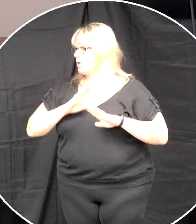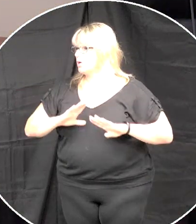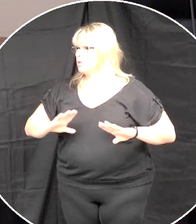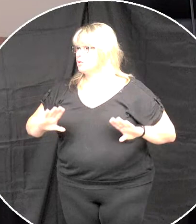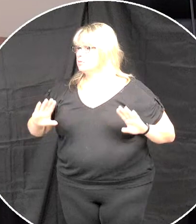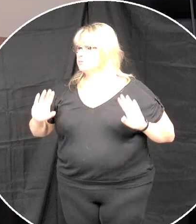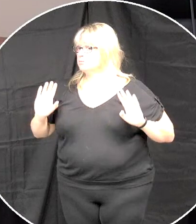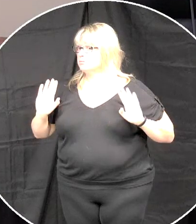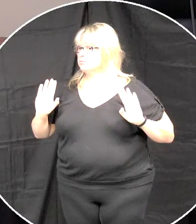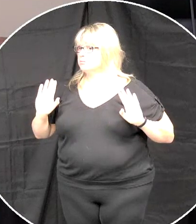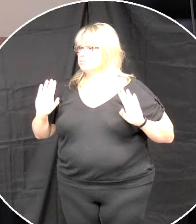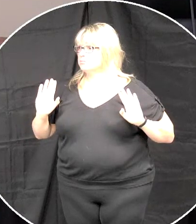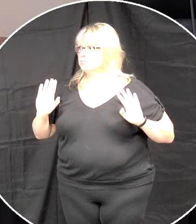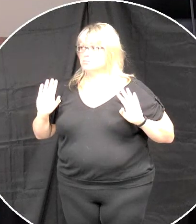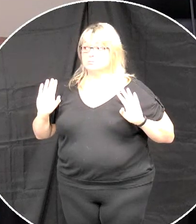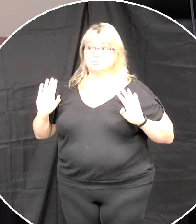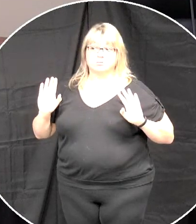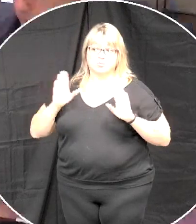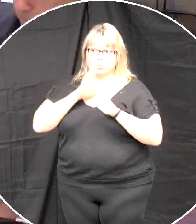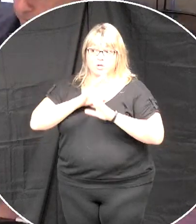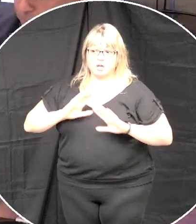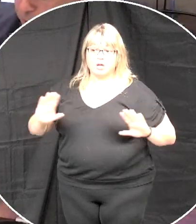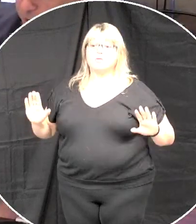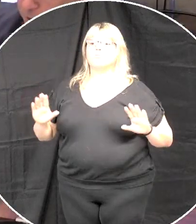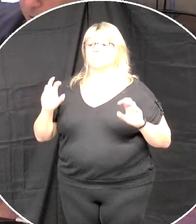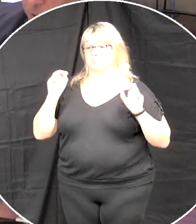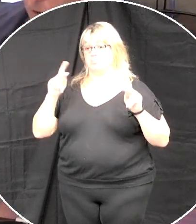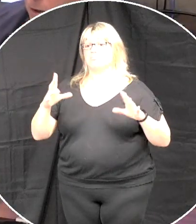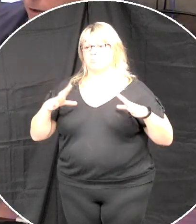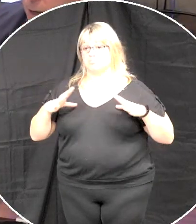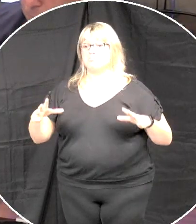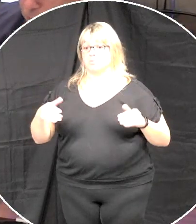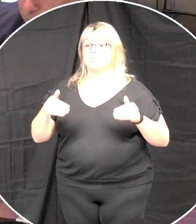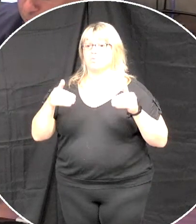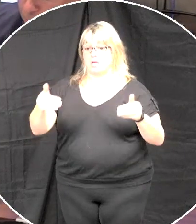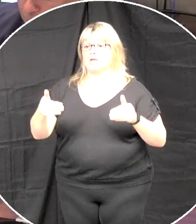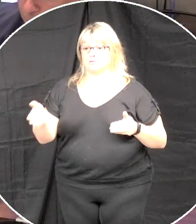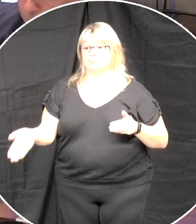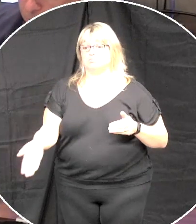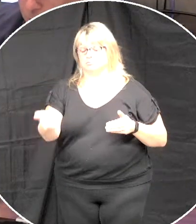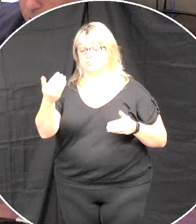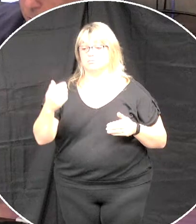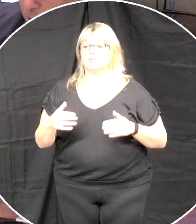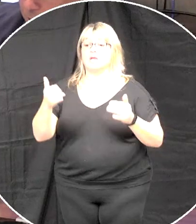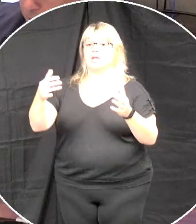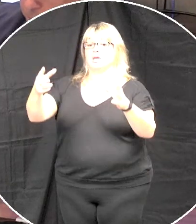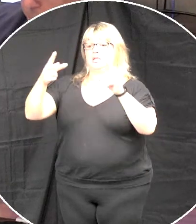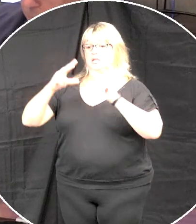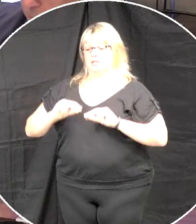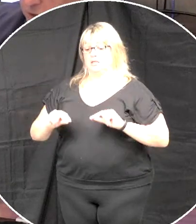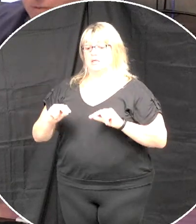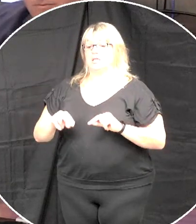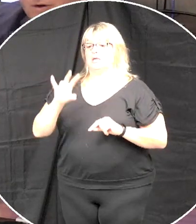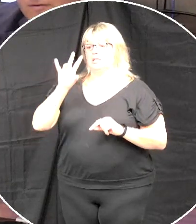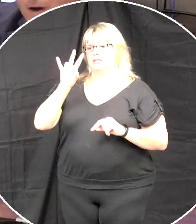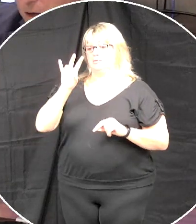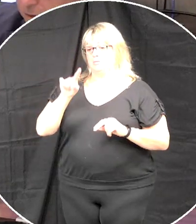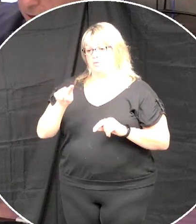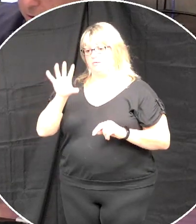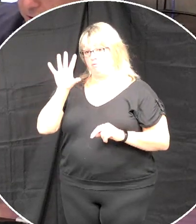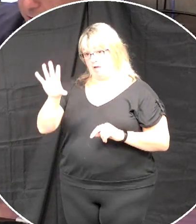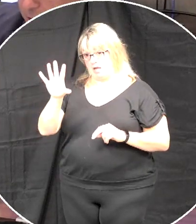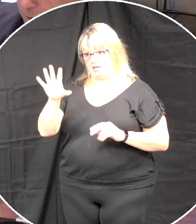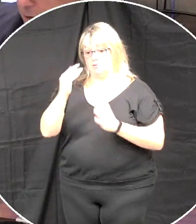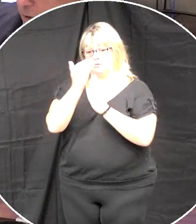Abstentions? Seeing none, thus carried. Appreciate it. Okay, moving right along to number 7.5